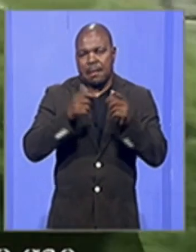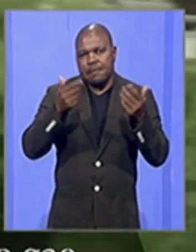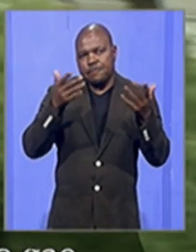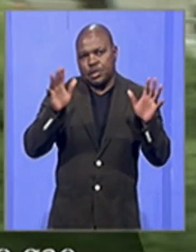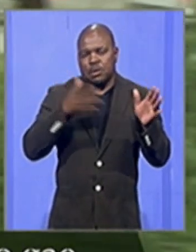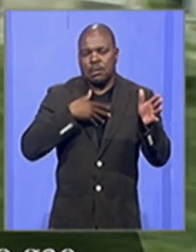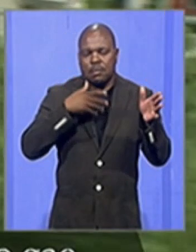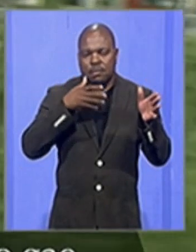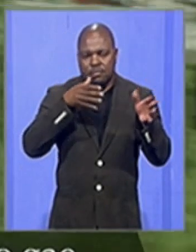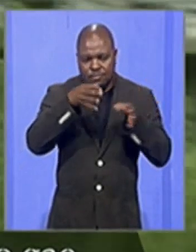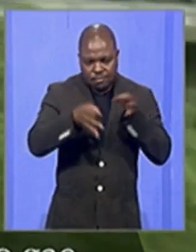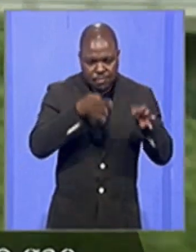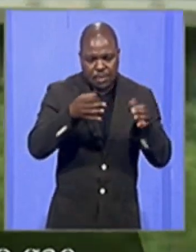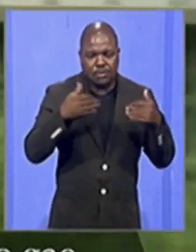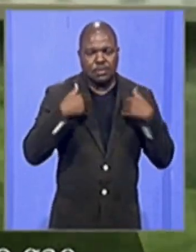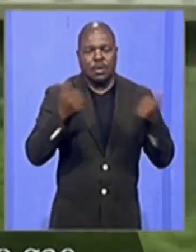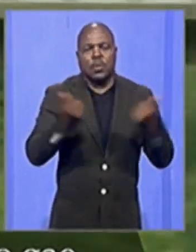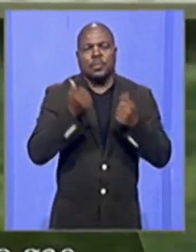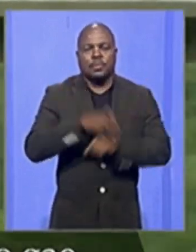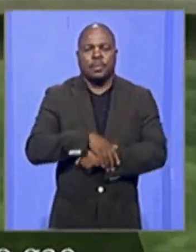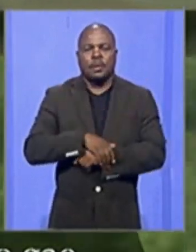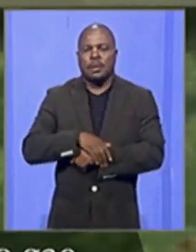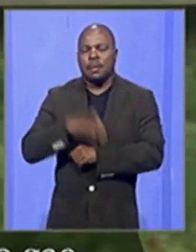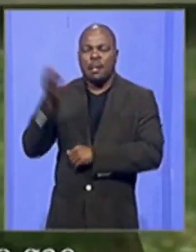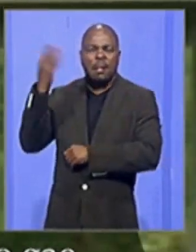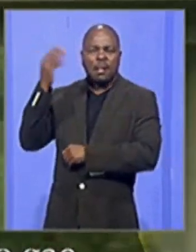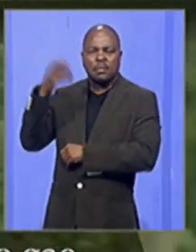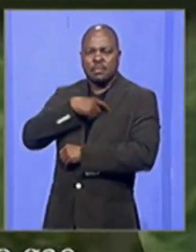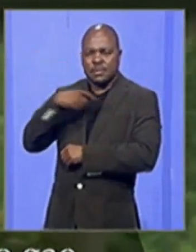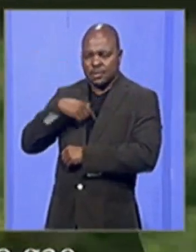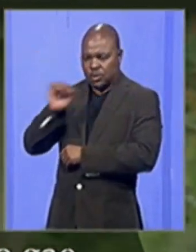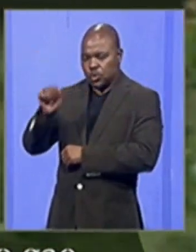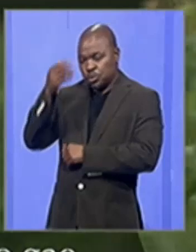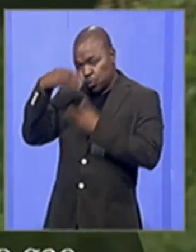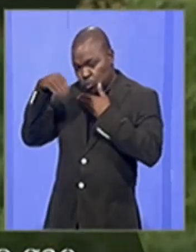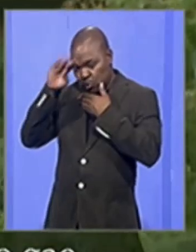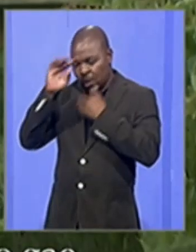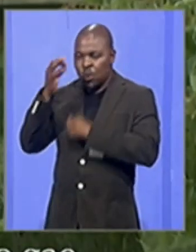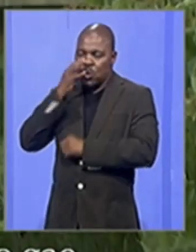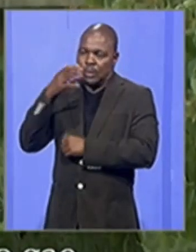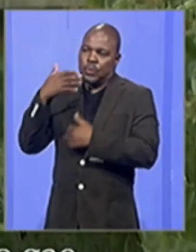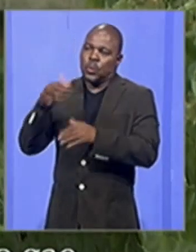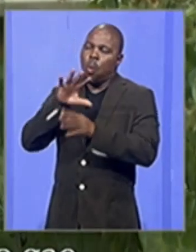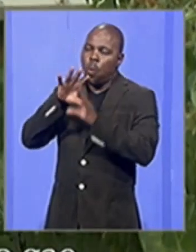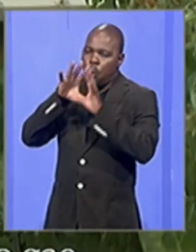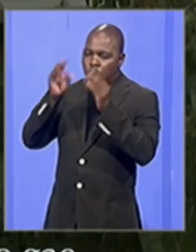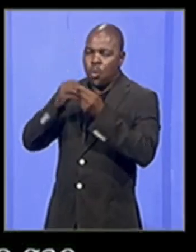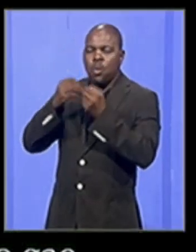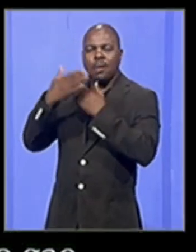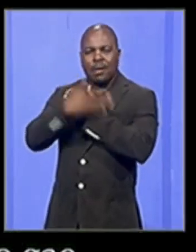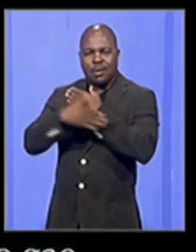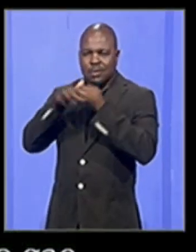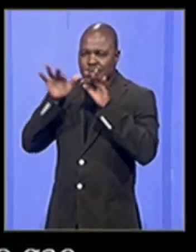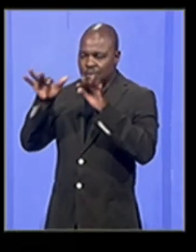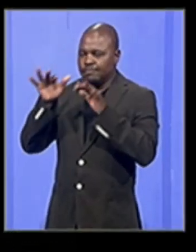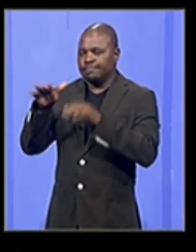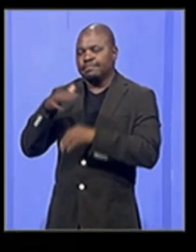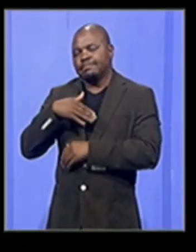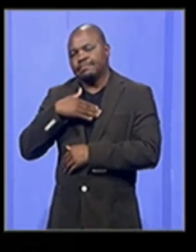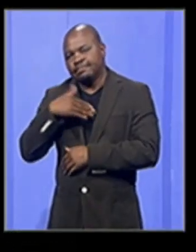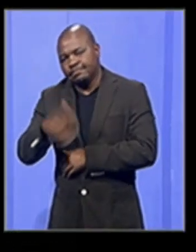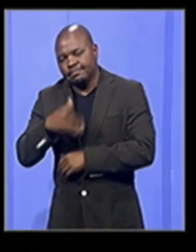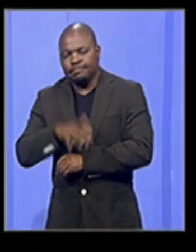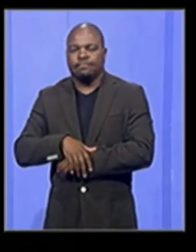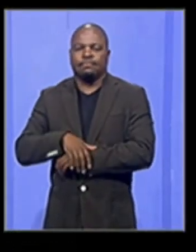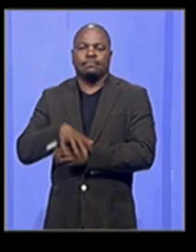initiated. Khabagare mo president wa Maloba wa Botswana a re eno ke nako e thata go Batswana ka kakaretso. To the families and